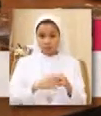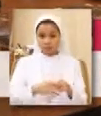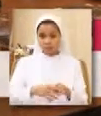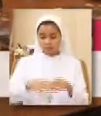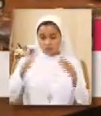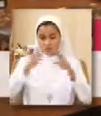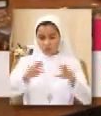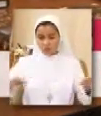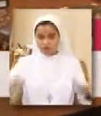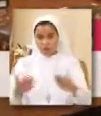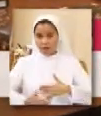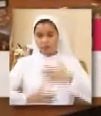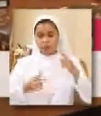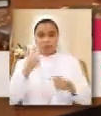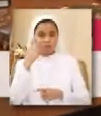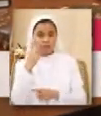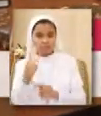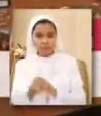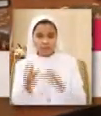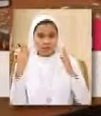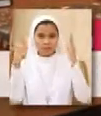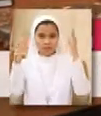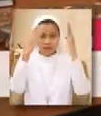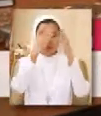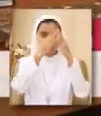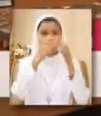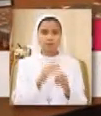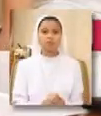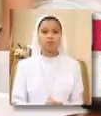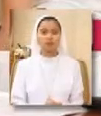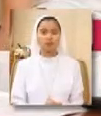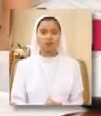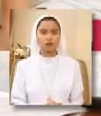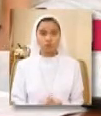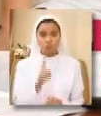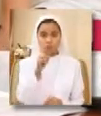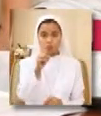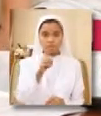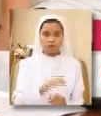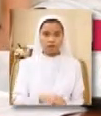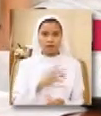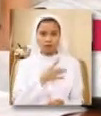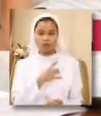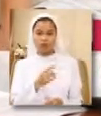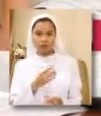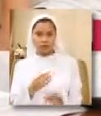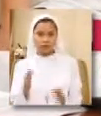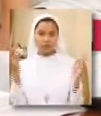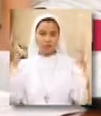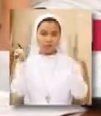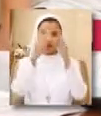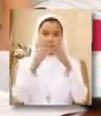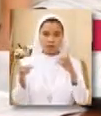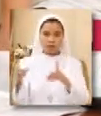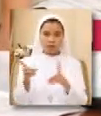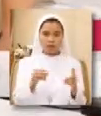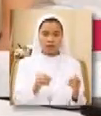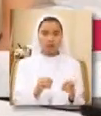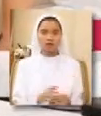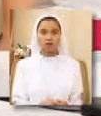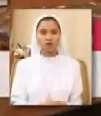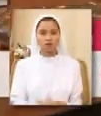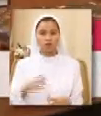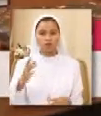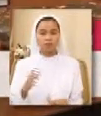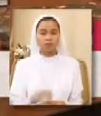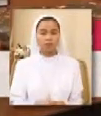be delighted to visit you. They'll also. Be so happy to see yeah, you. Yeah, sure. Yeah. They've never seen a bishop. That is one of my advocacies also. Really, we have to look after our